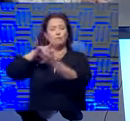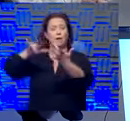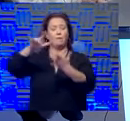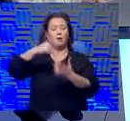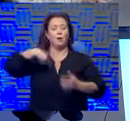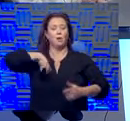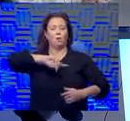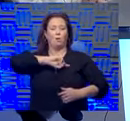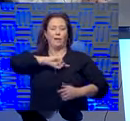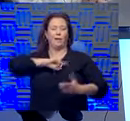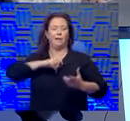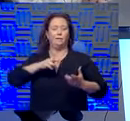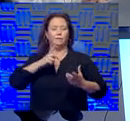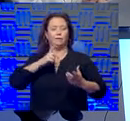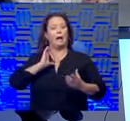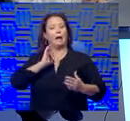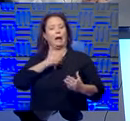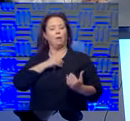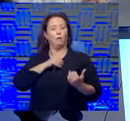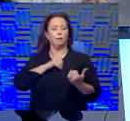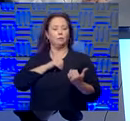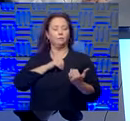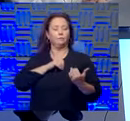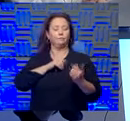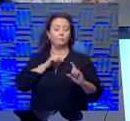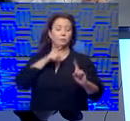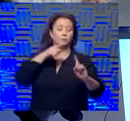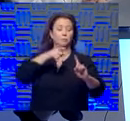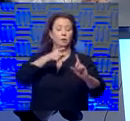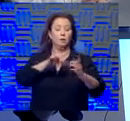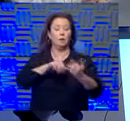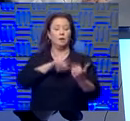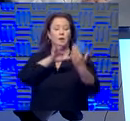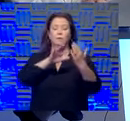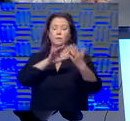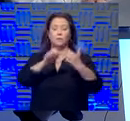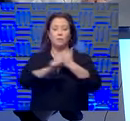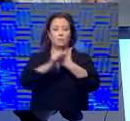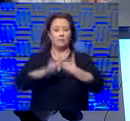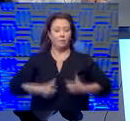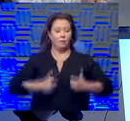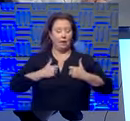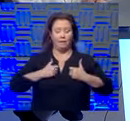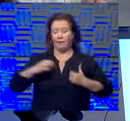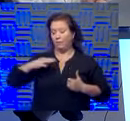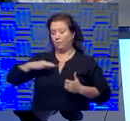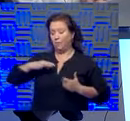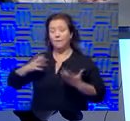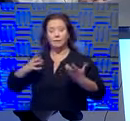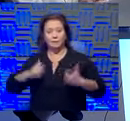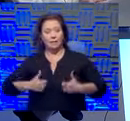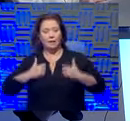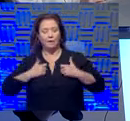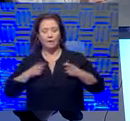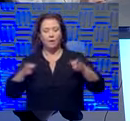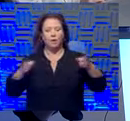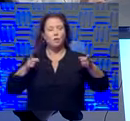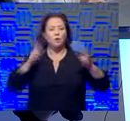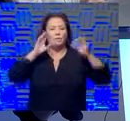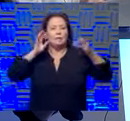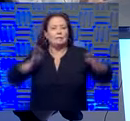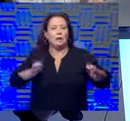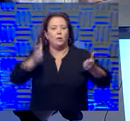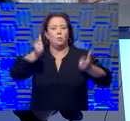we've taken kind of the approach that, man, there's always a risk to life, and then there are the benefits, and you just have to decide which way to go. But if